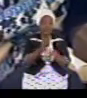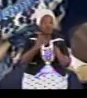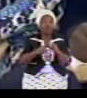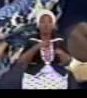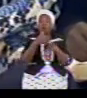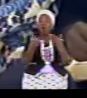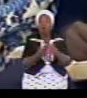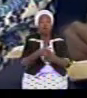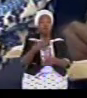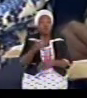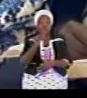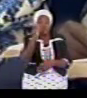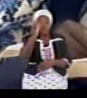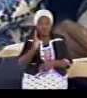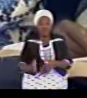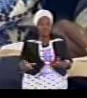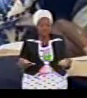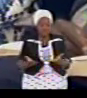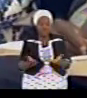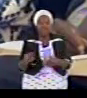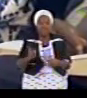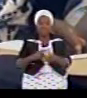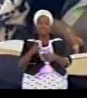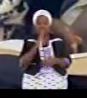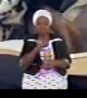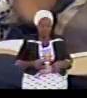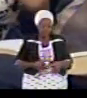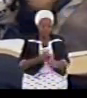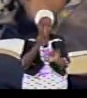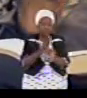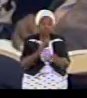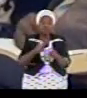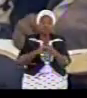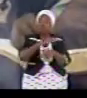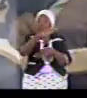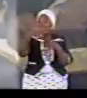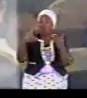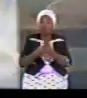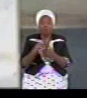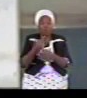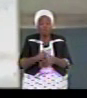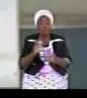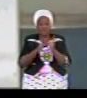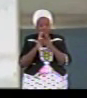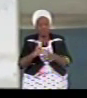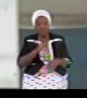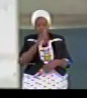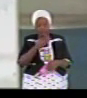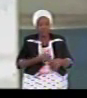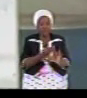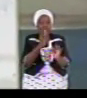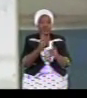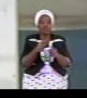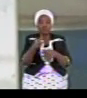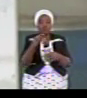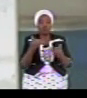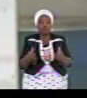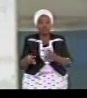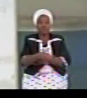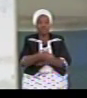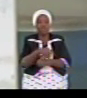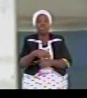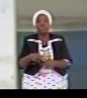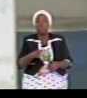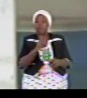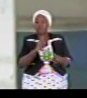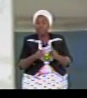the promise of God. He'll be faithful to you today. But God is faithful, who will not